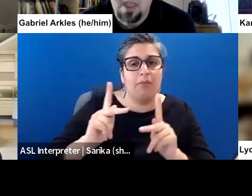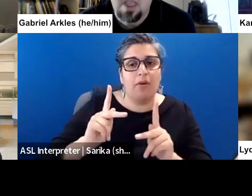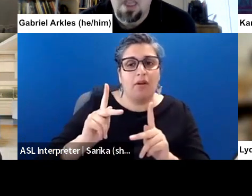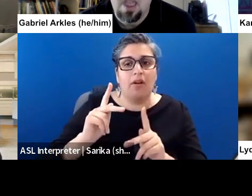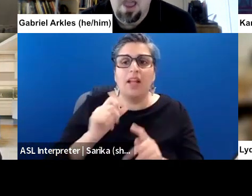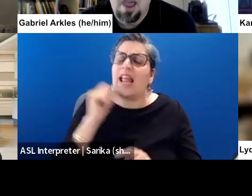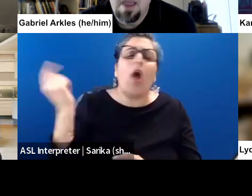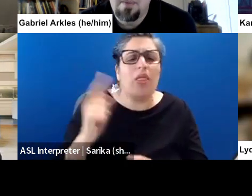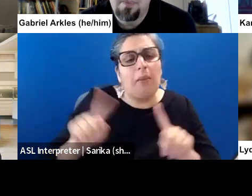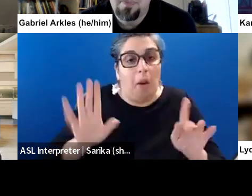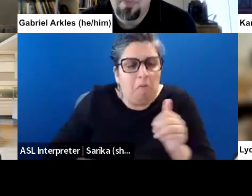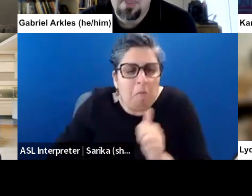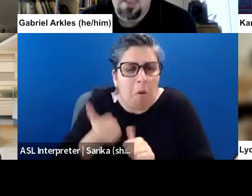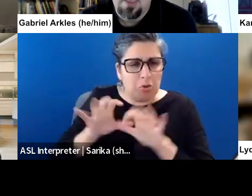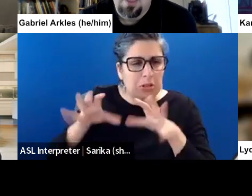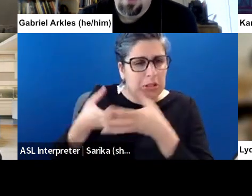exclusively.